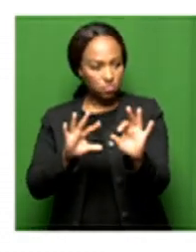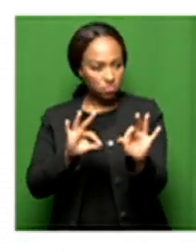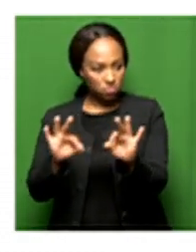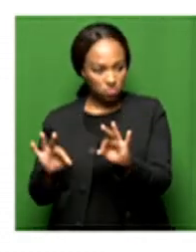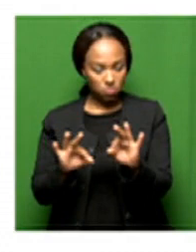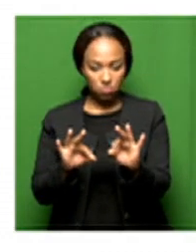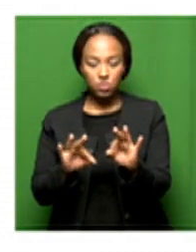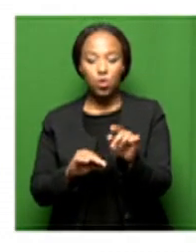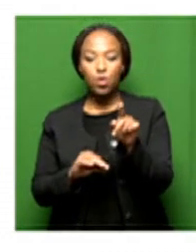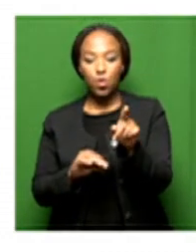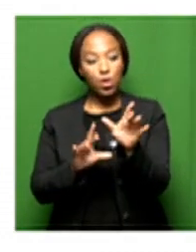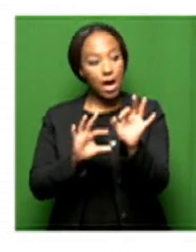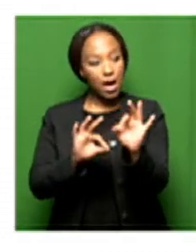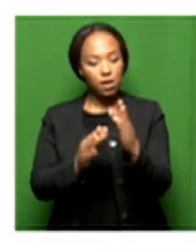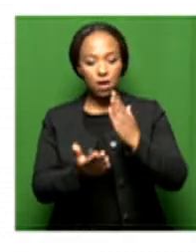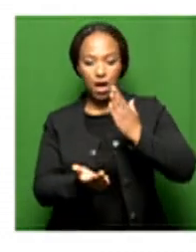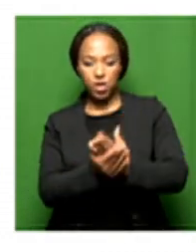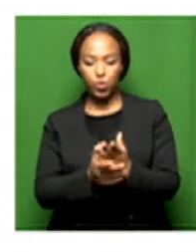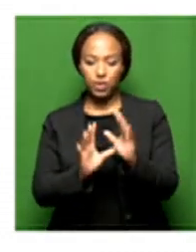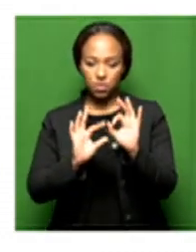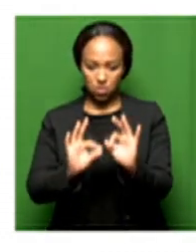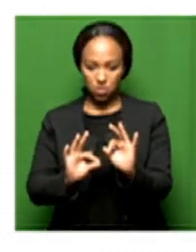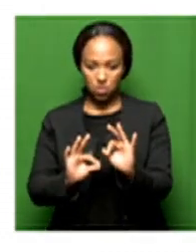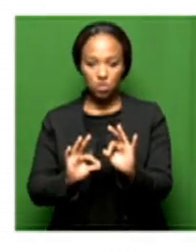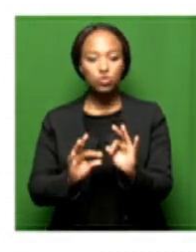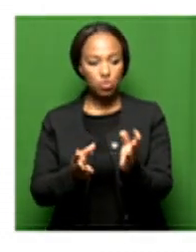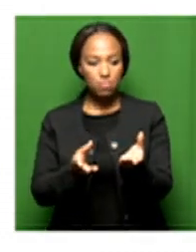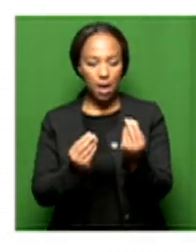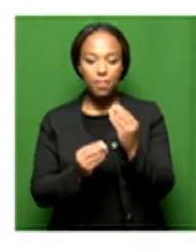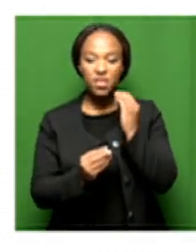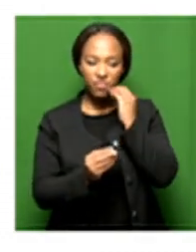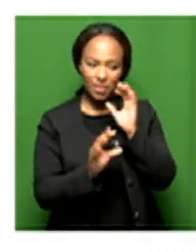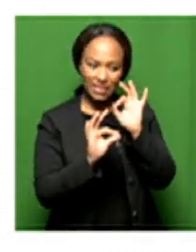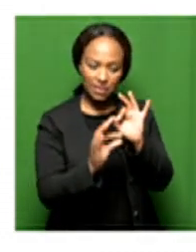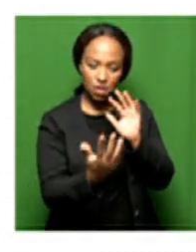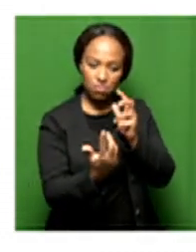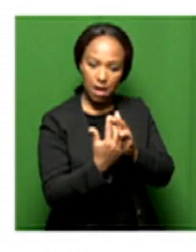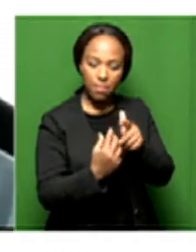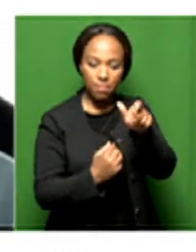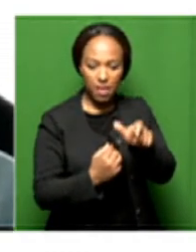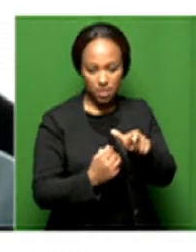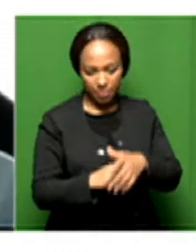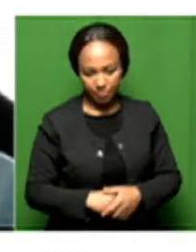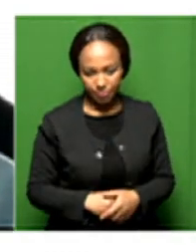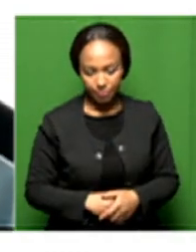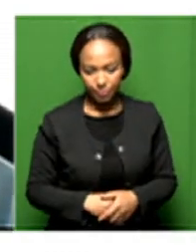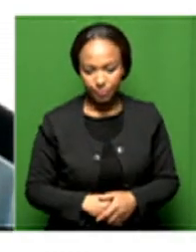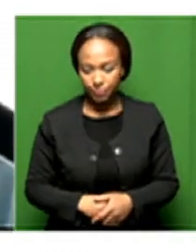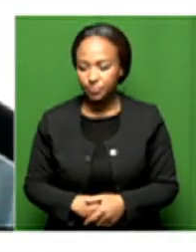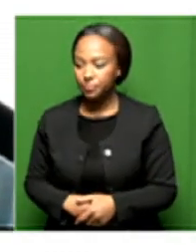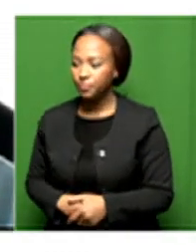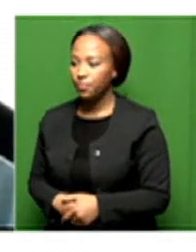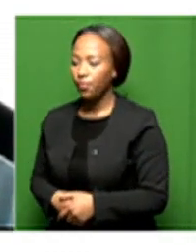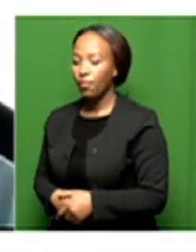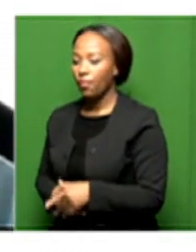that it is accurate and that it will give you a representative outcome. So what are the benefits